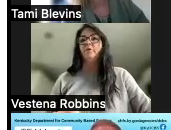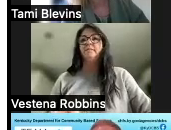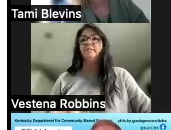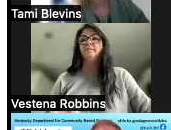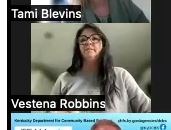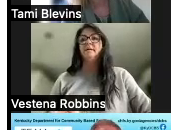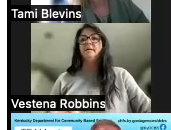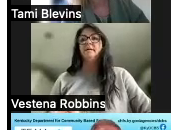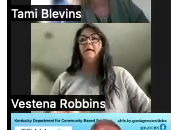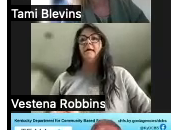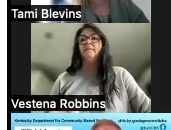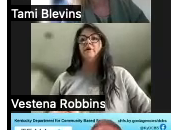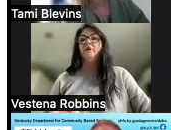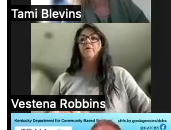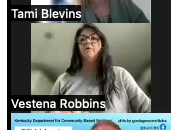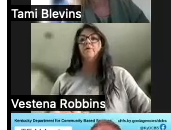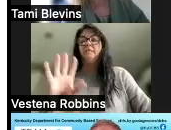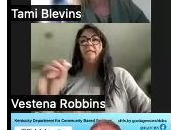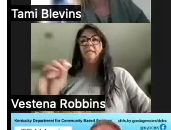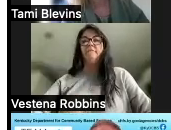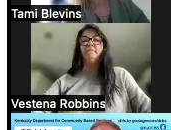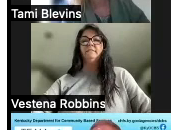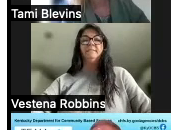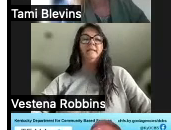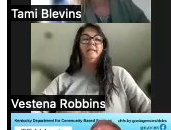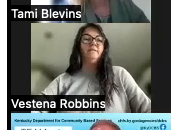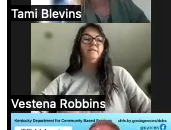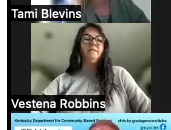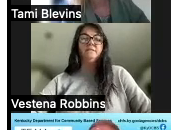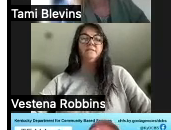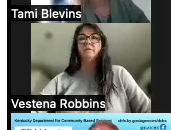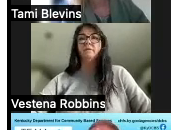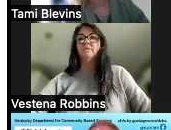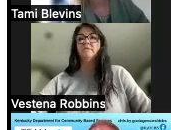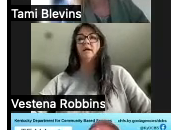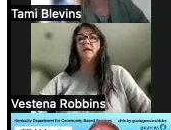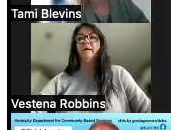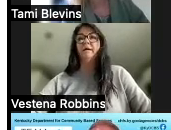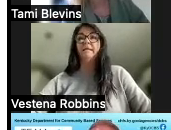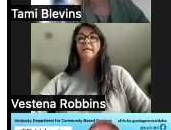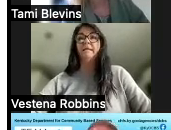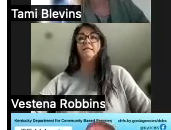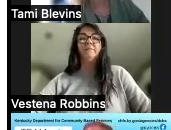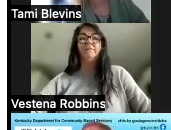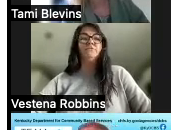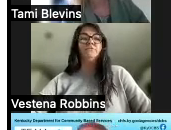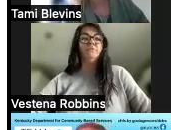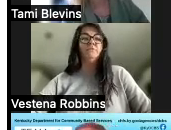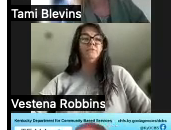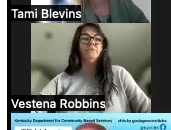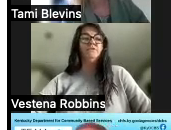the crisis. And so you'll see many of these listed here. This is not an exhaustive list by any means, but these